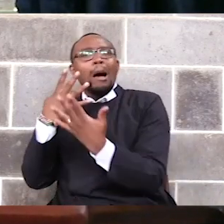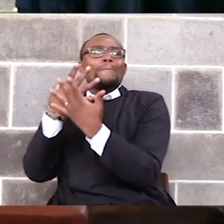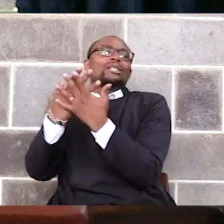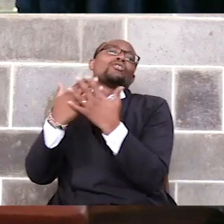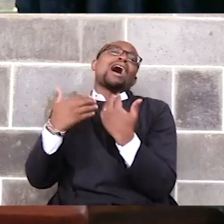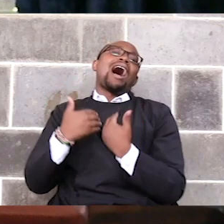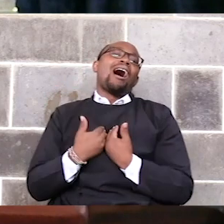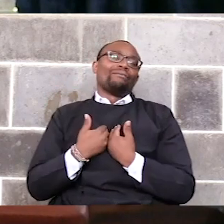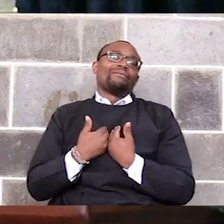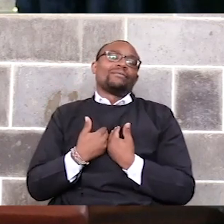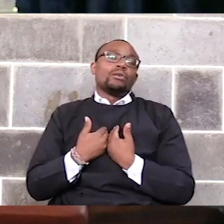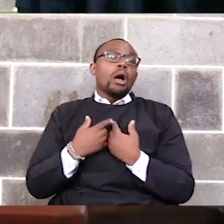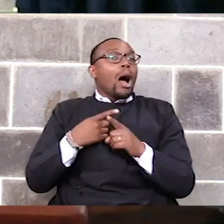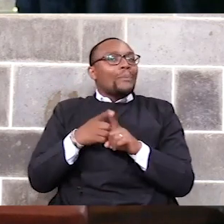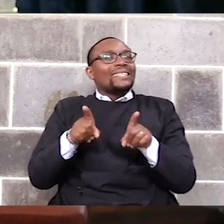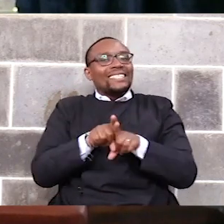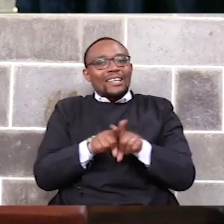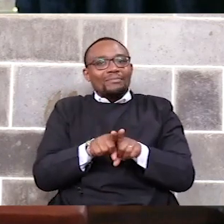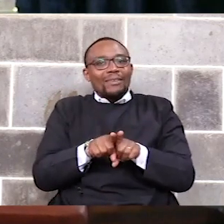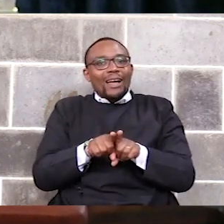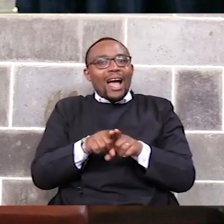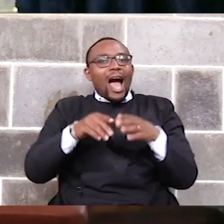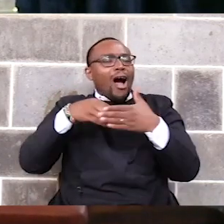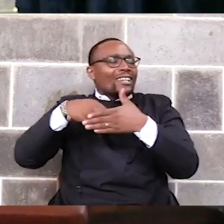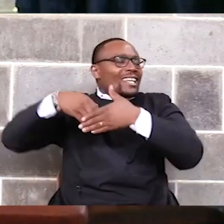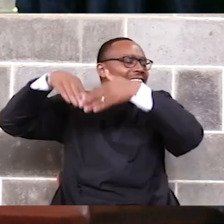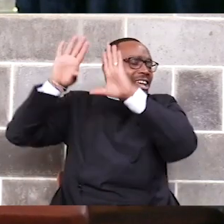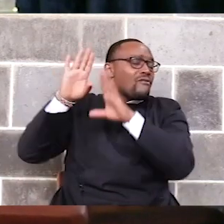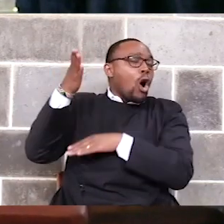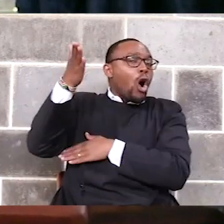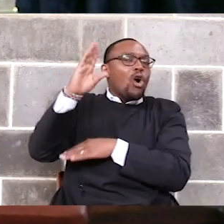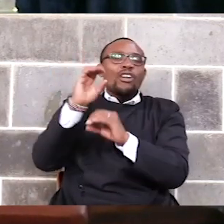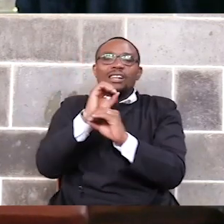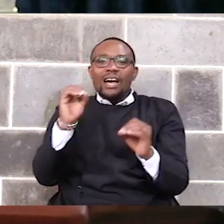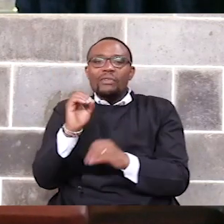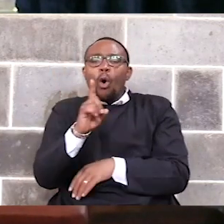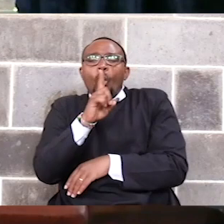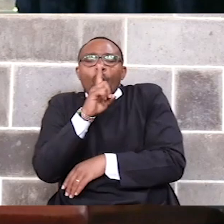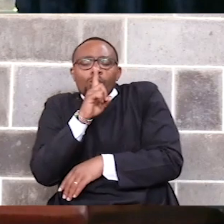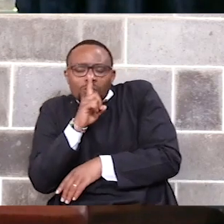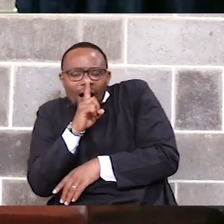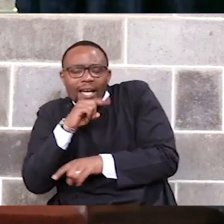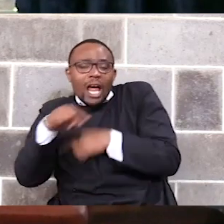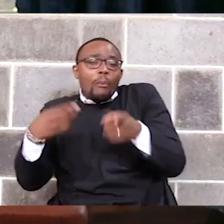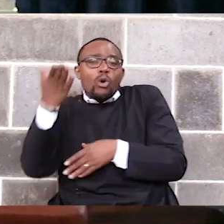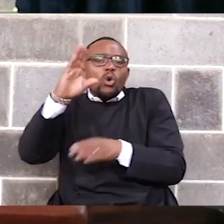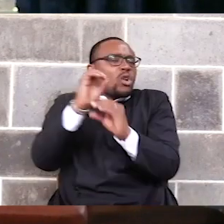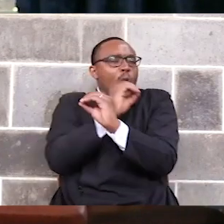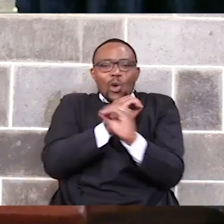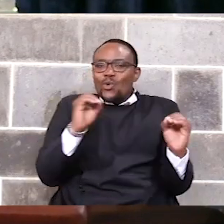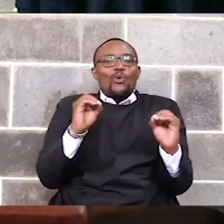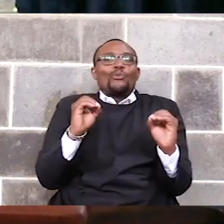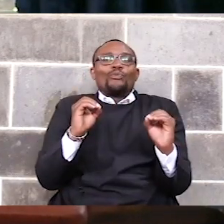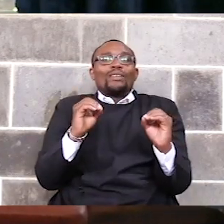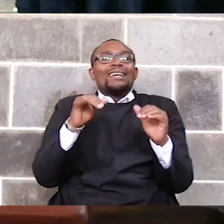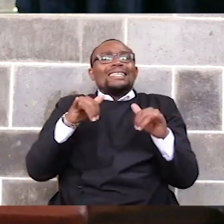Patmos, but even that could not make him forsake his God or even keep quiet about his glorious grace. He witnessed